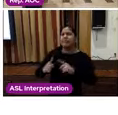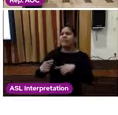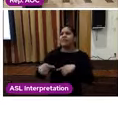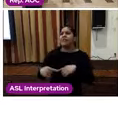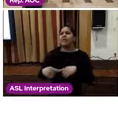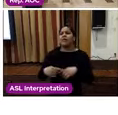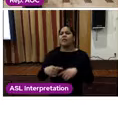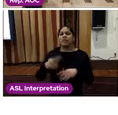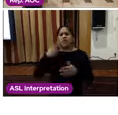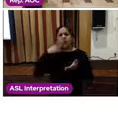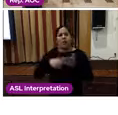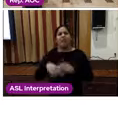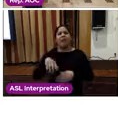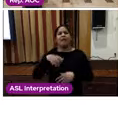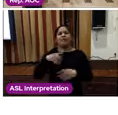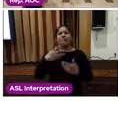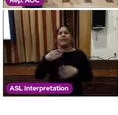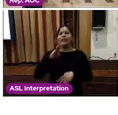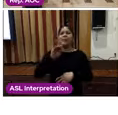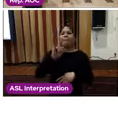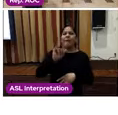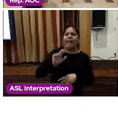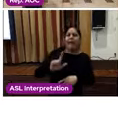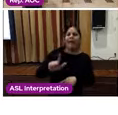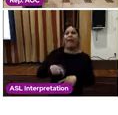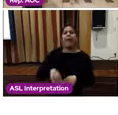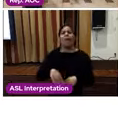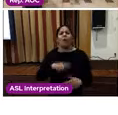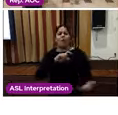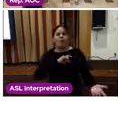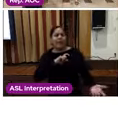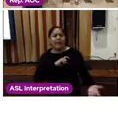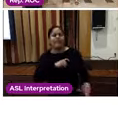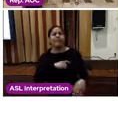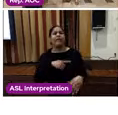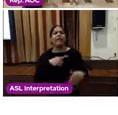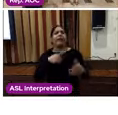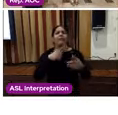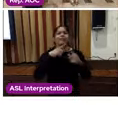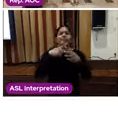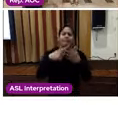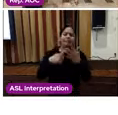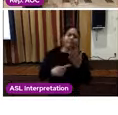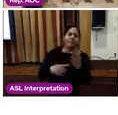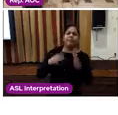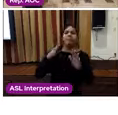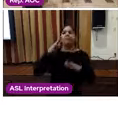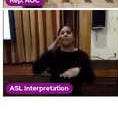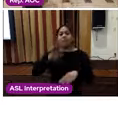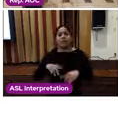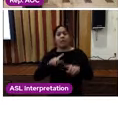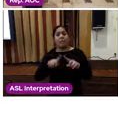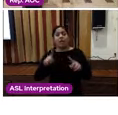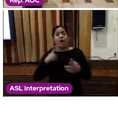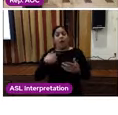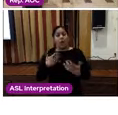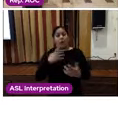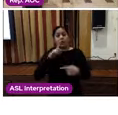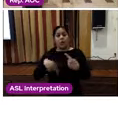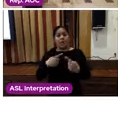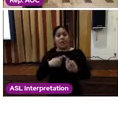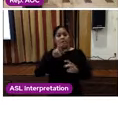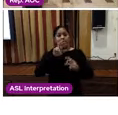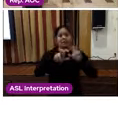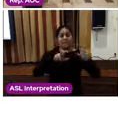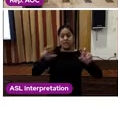of bail, this, that, leasing, etc. But one of the things that I want us to talk about is some of the investments that we can